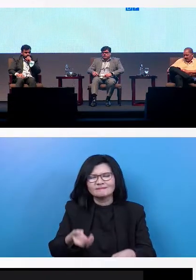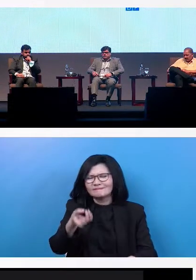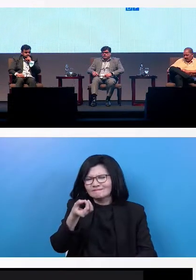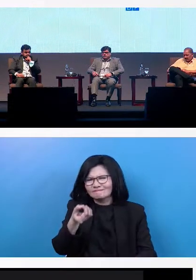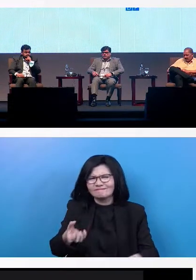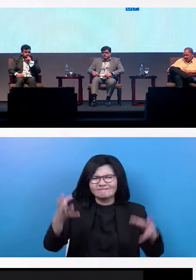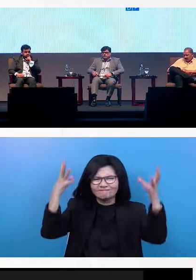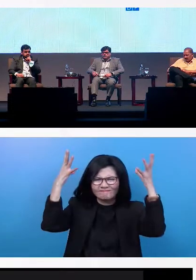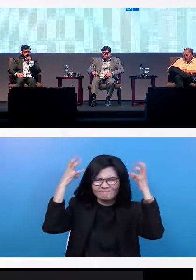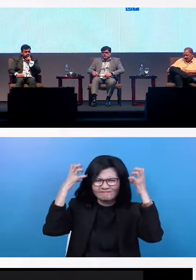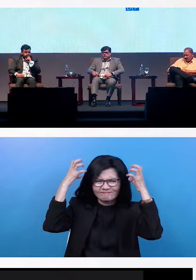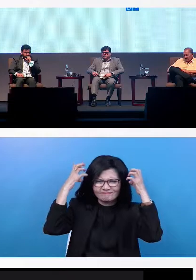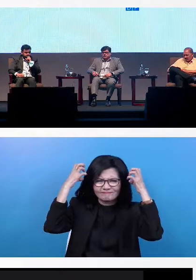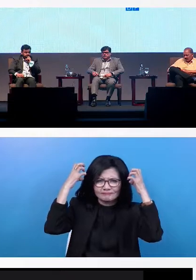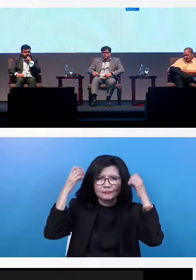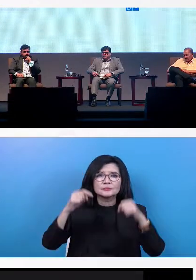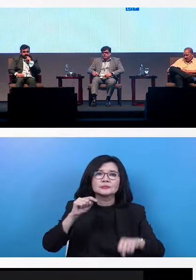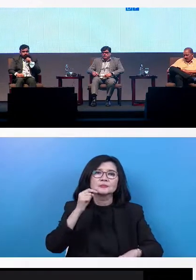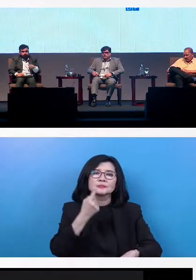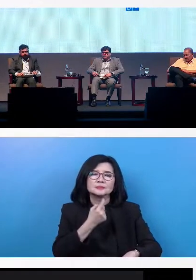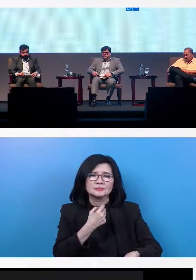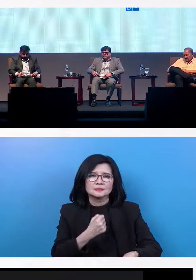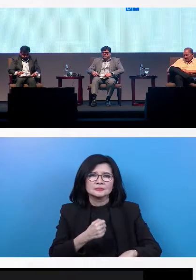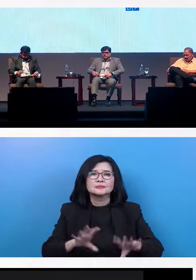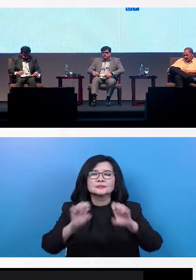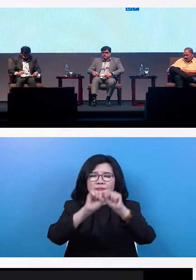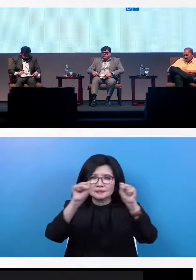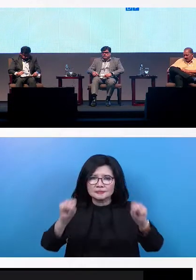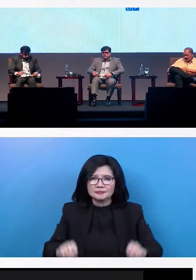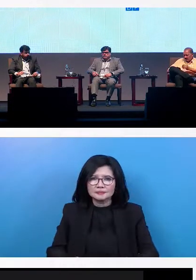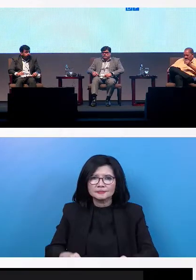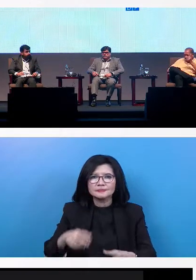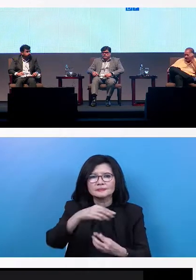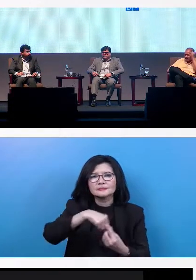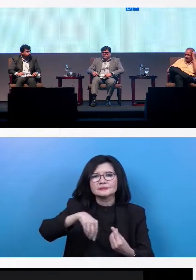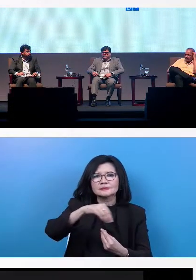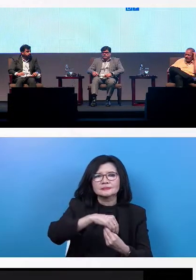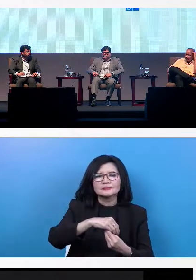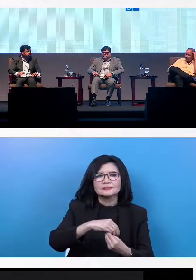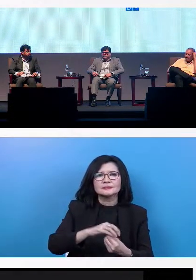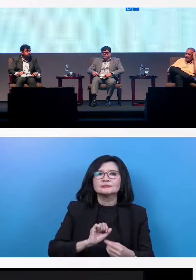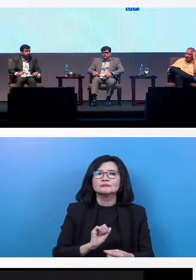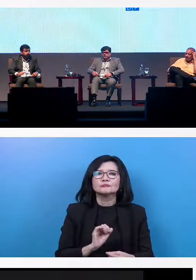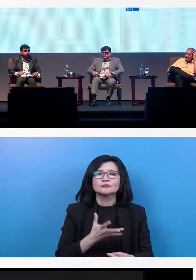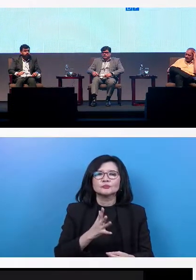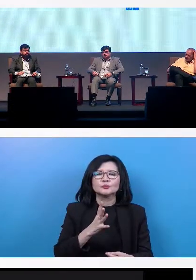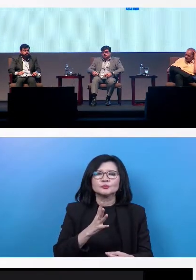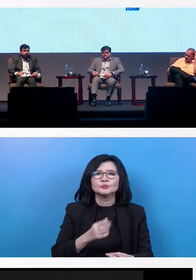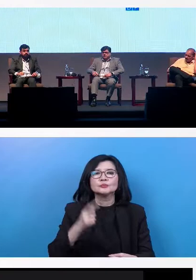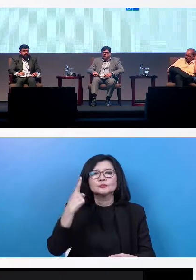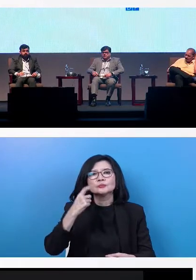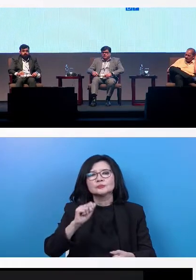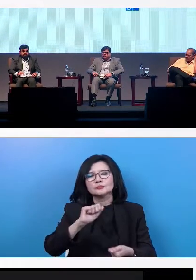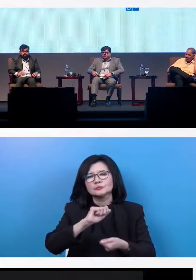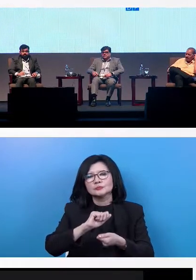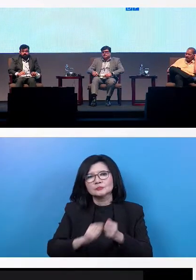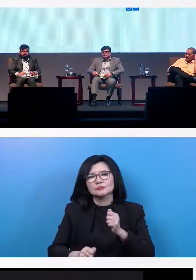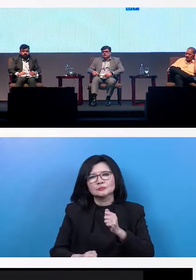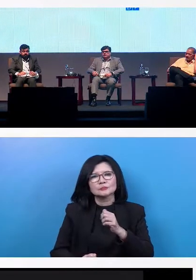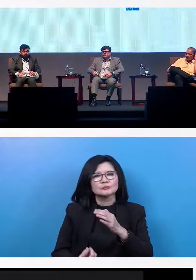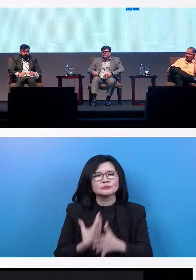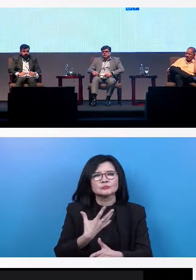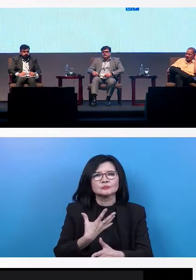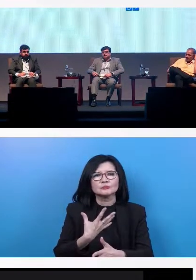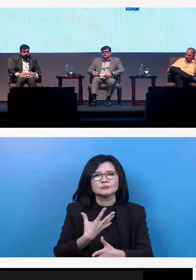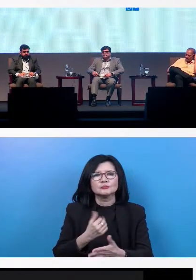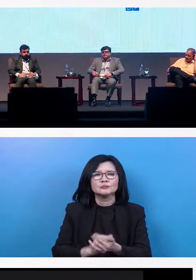a targeted system or targeted set of resources causes the greatest amount of destruction and devastation upon the broader